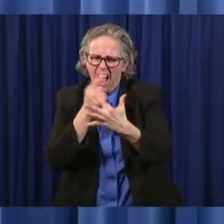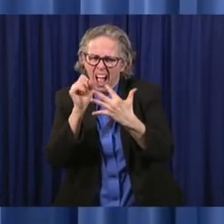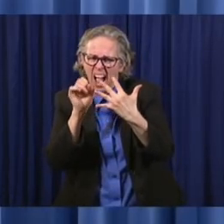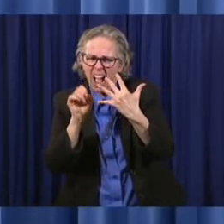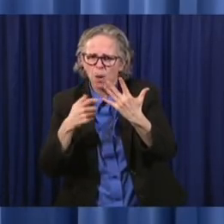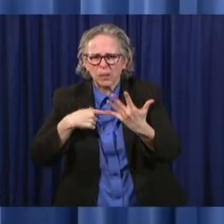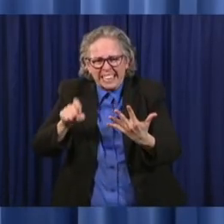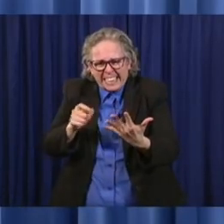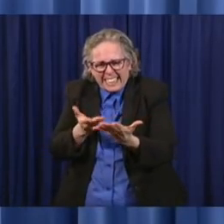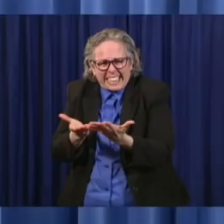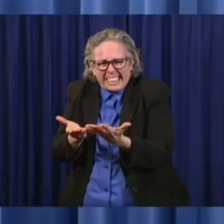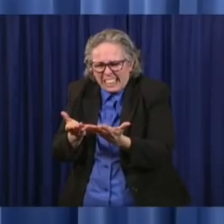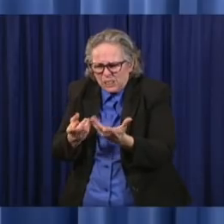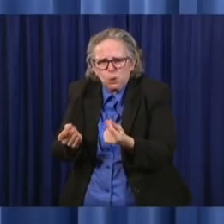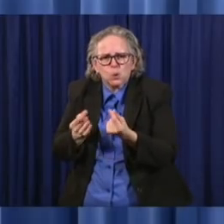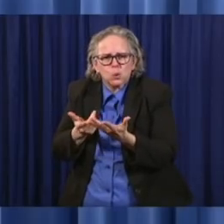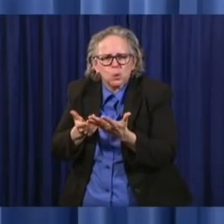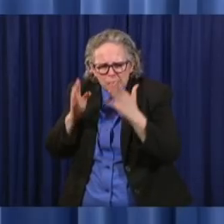and